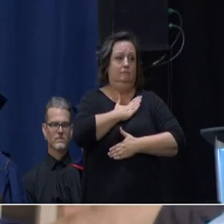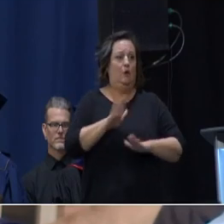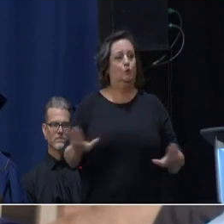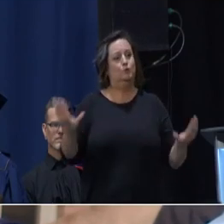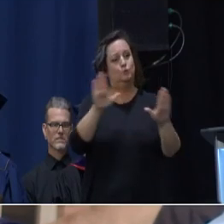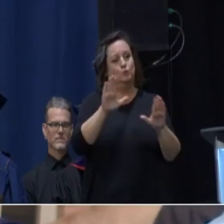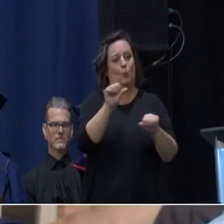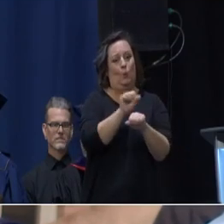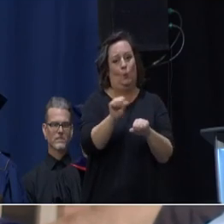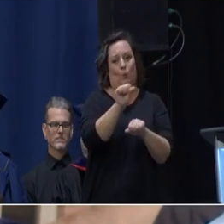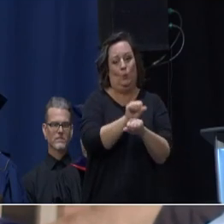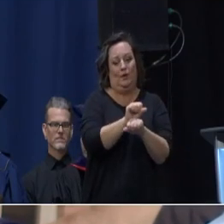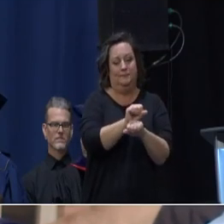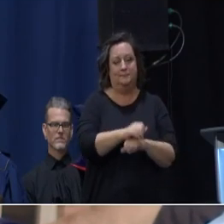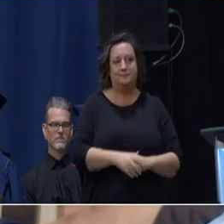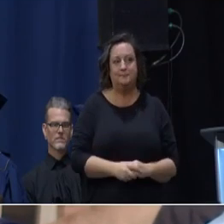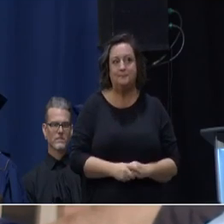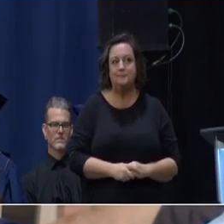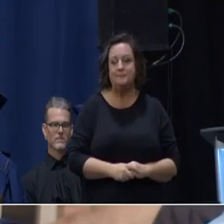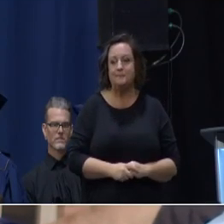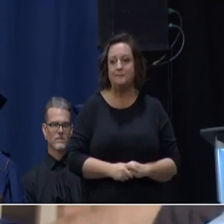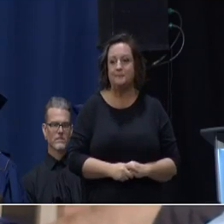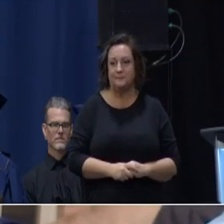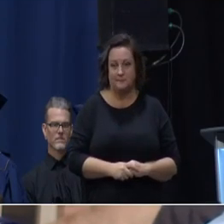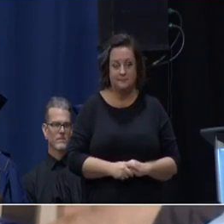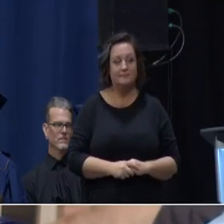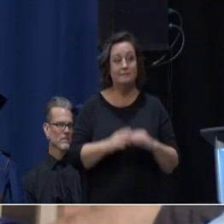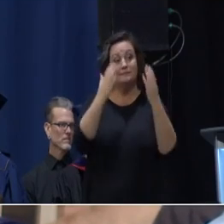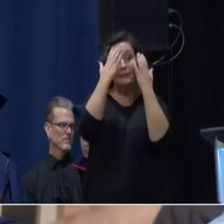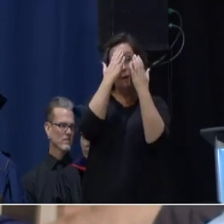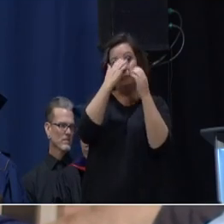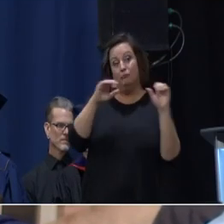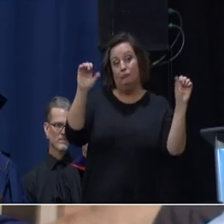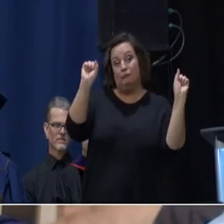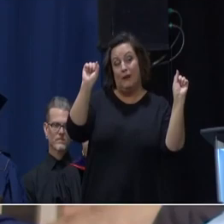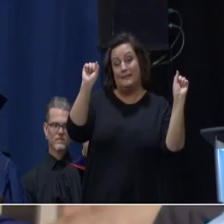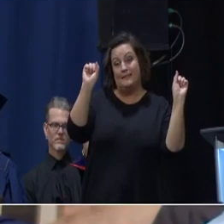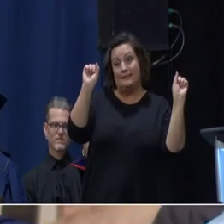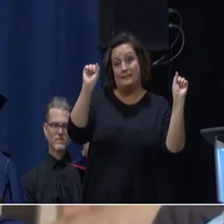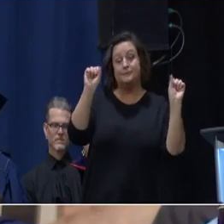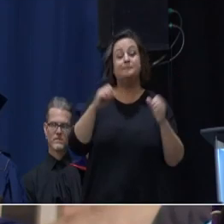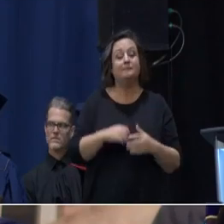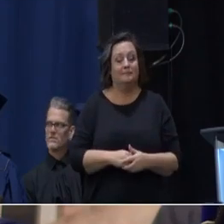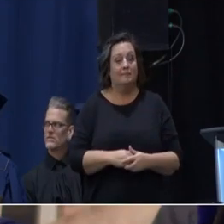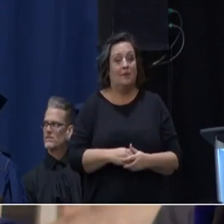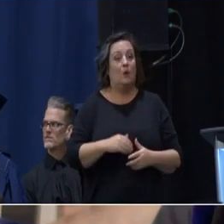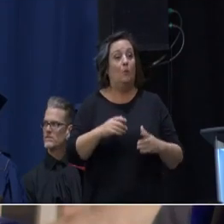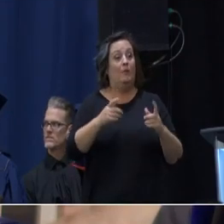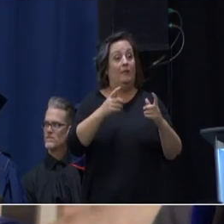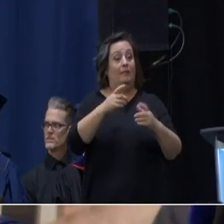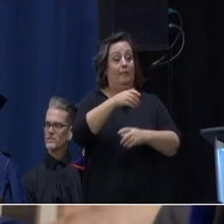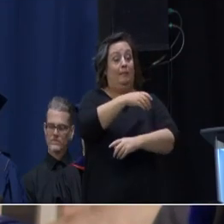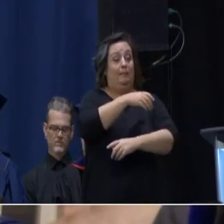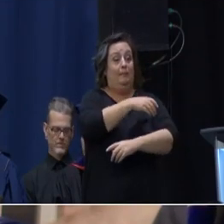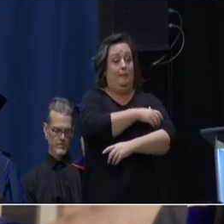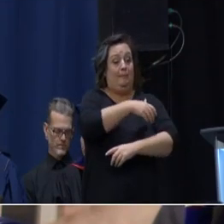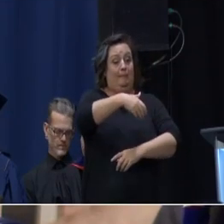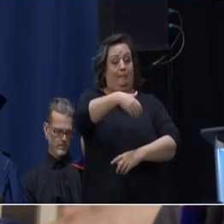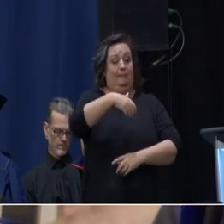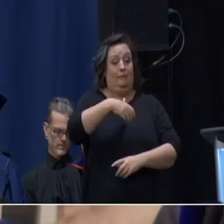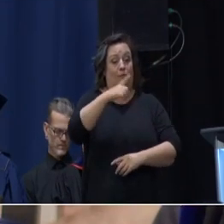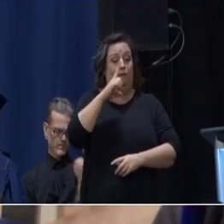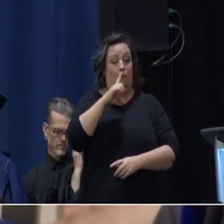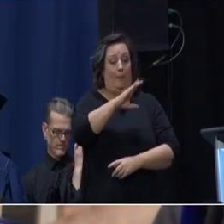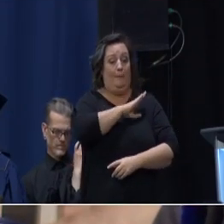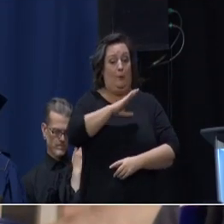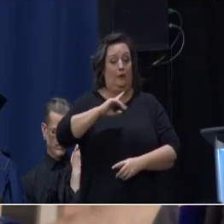their success. President Feinstein, by virtue of the authority vested in the Board of Trustees for the